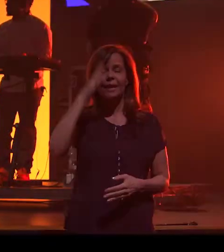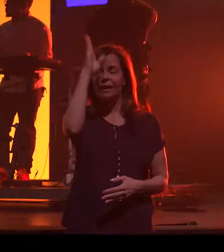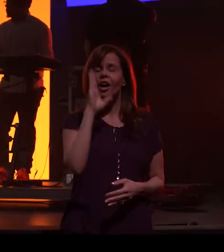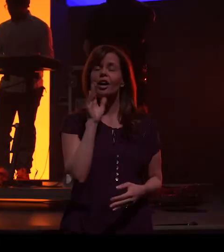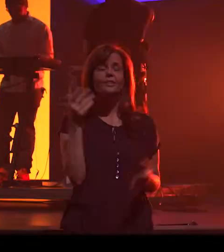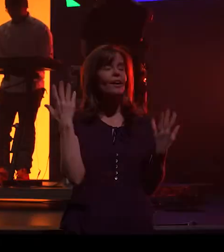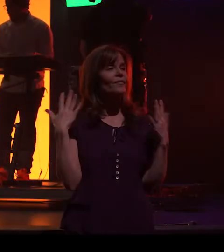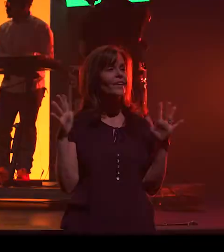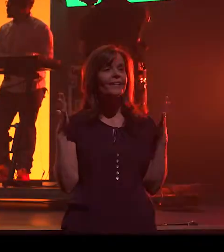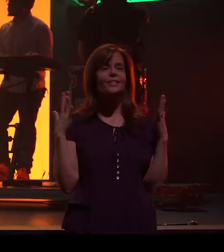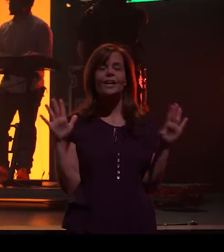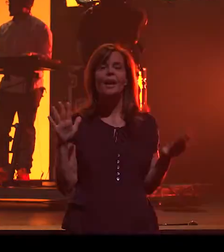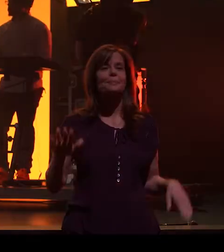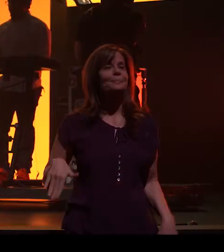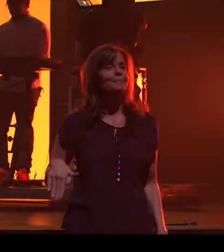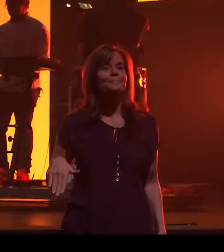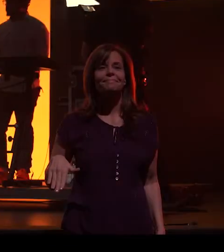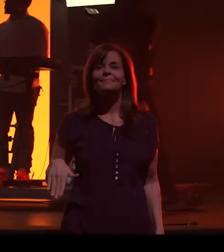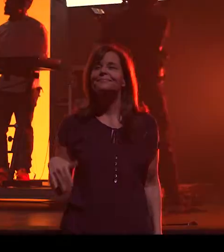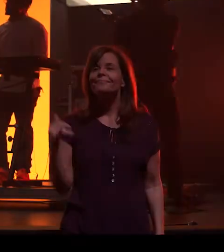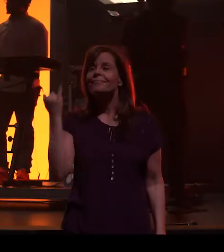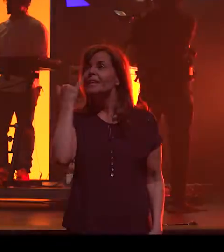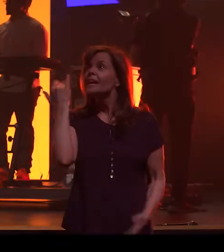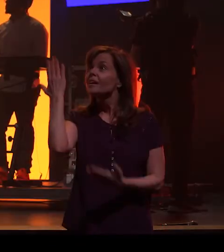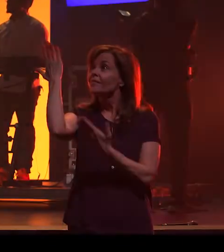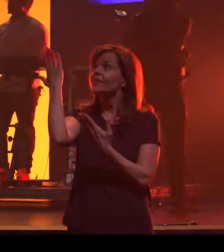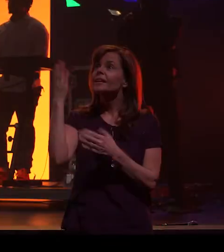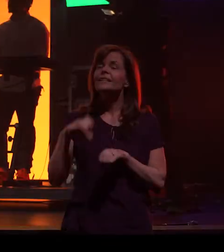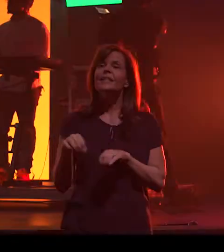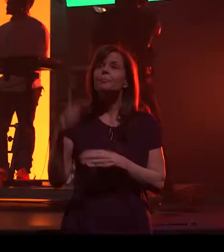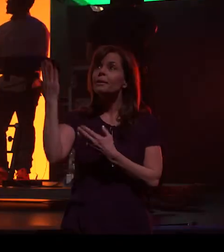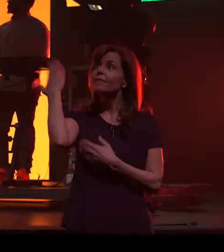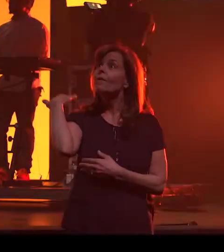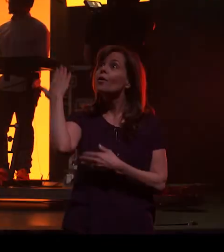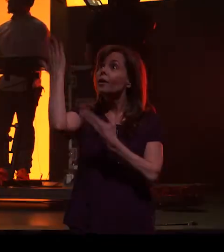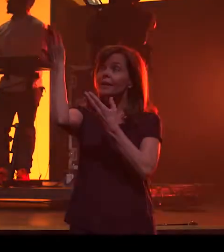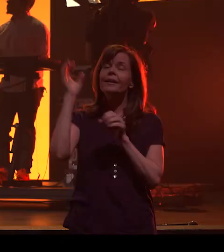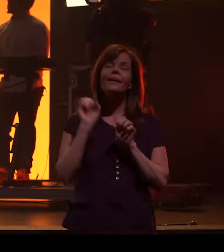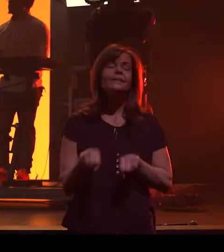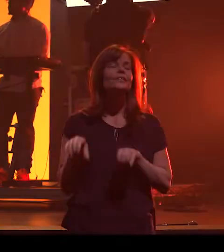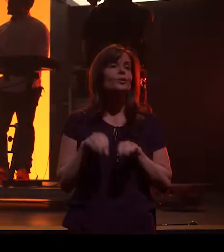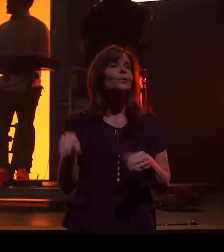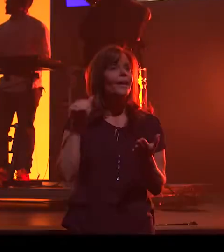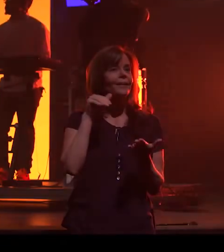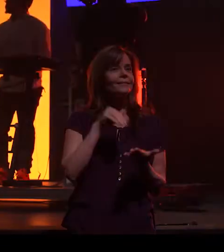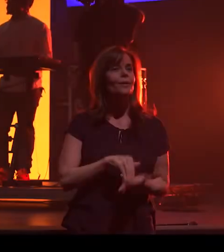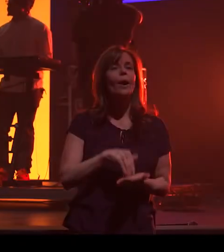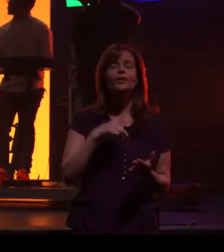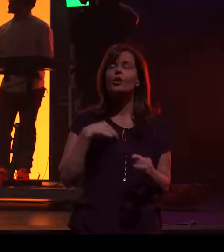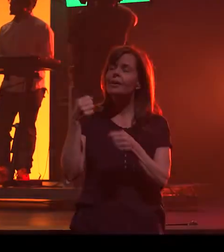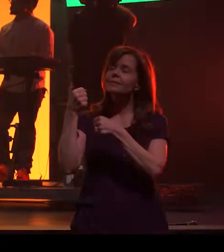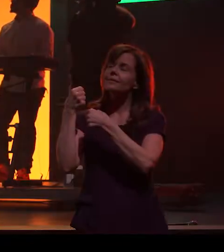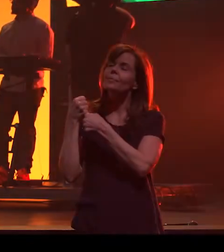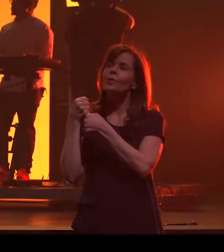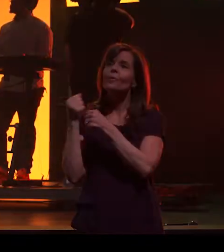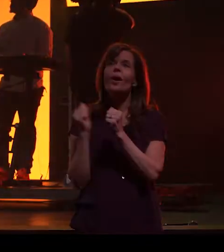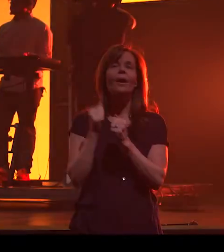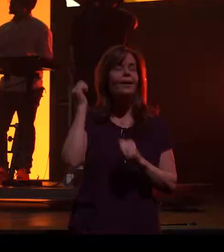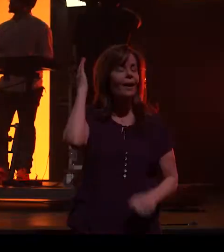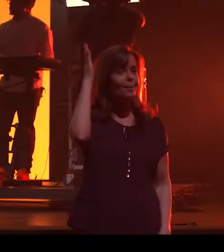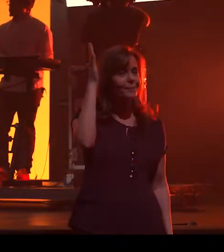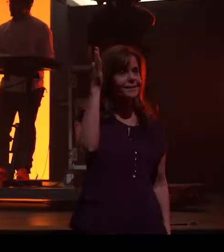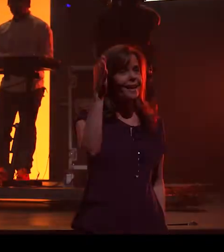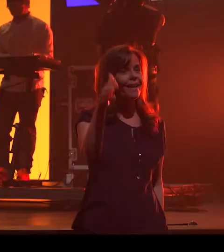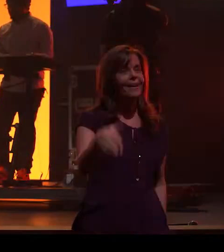isn't finished yet. If he did it before, he can do it again. So I'll trust him with